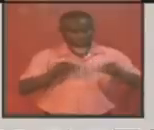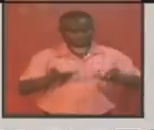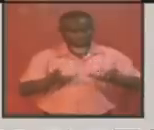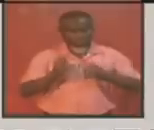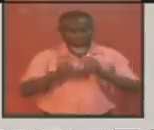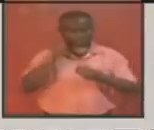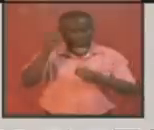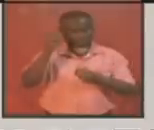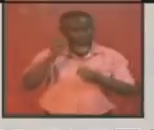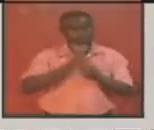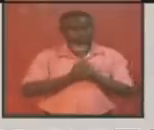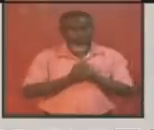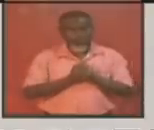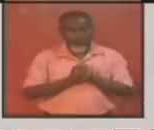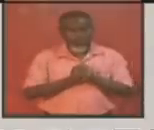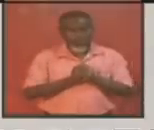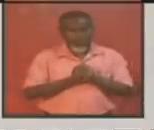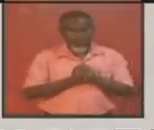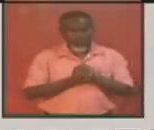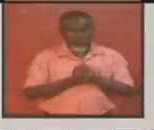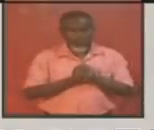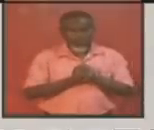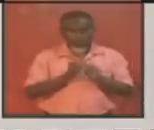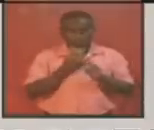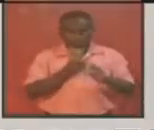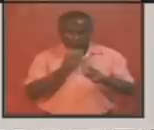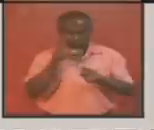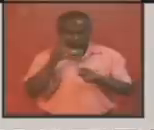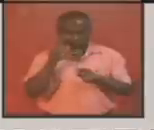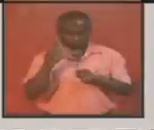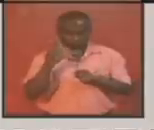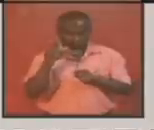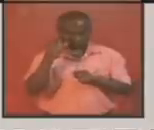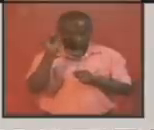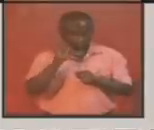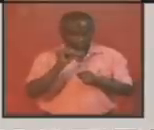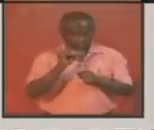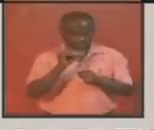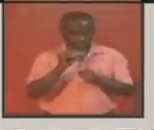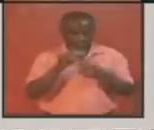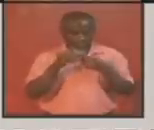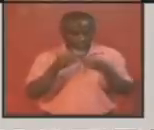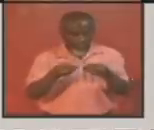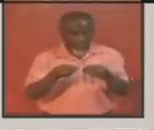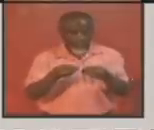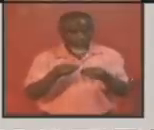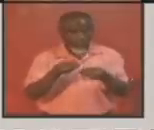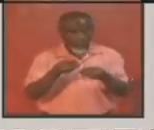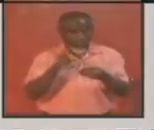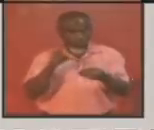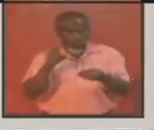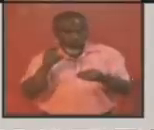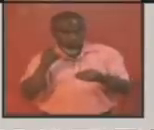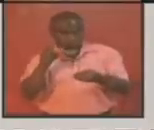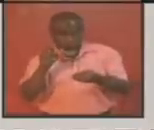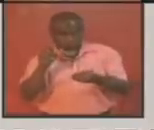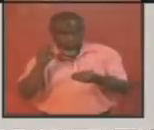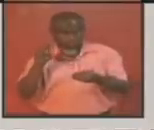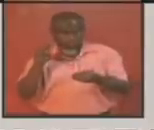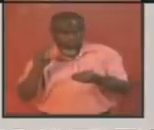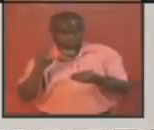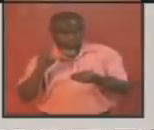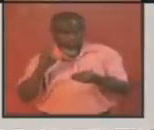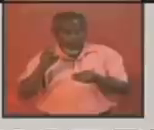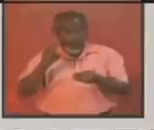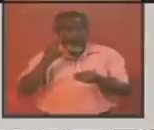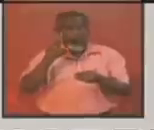923,340. Out of the 33%, they have agreed for 2021 to attempt to give each member state 20% of the